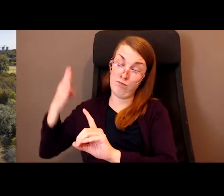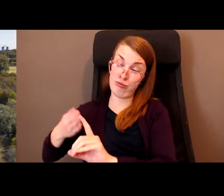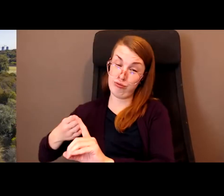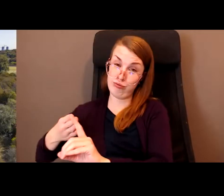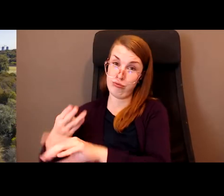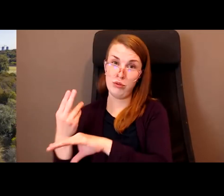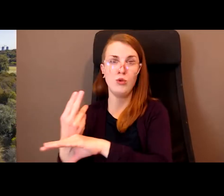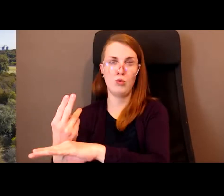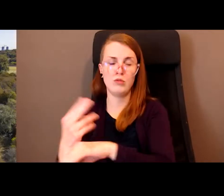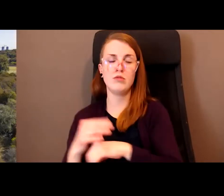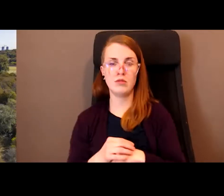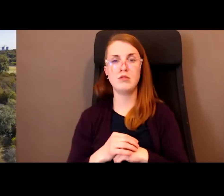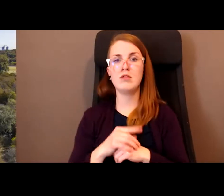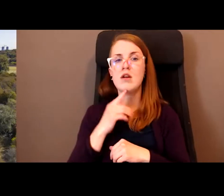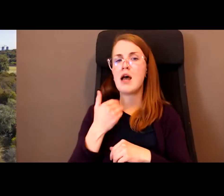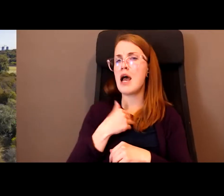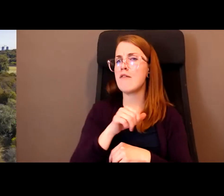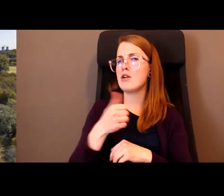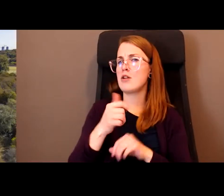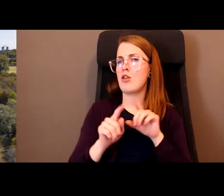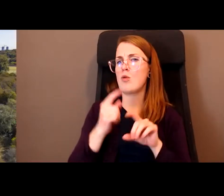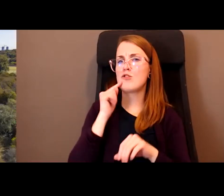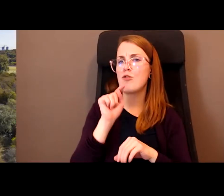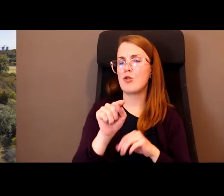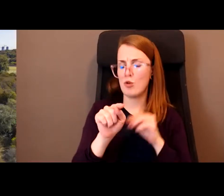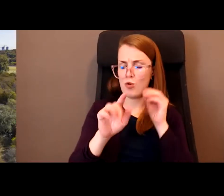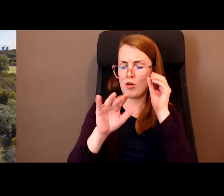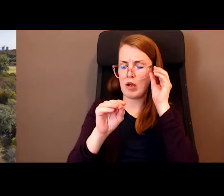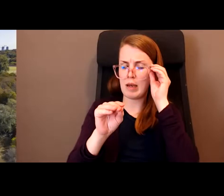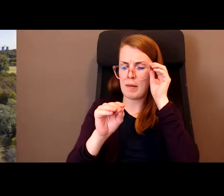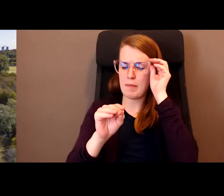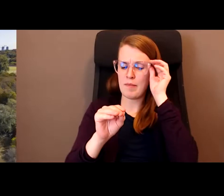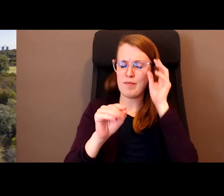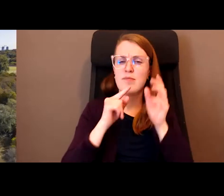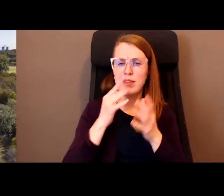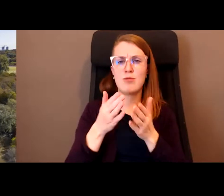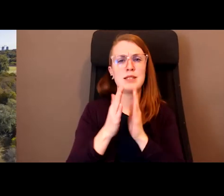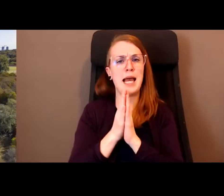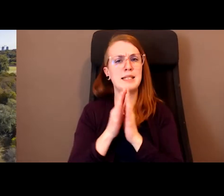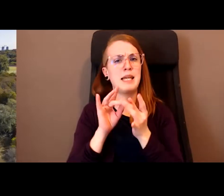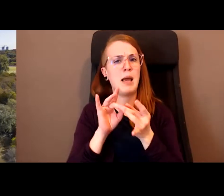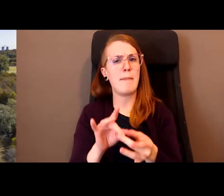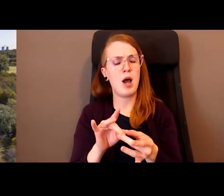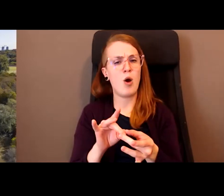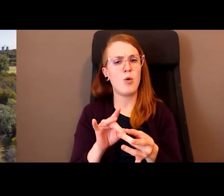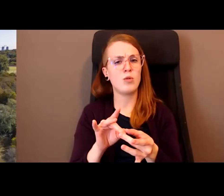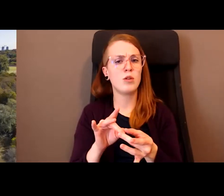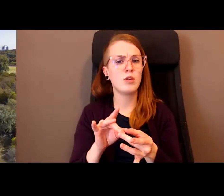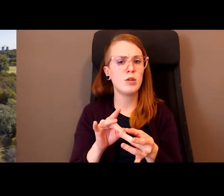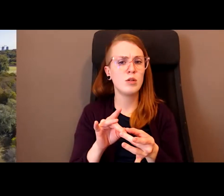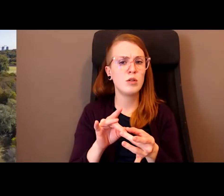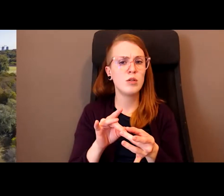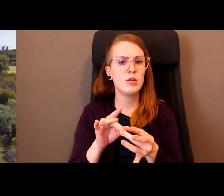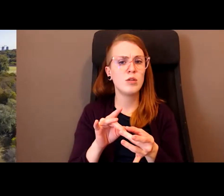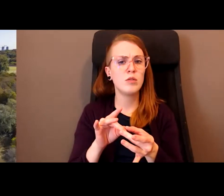Jonathan, I've got another one for you. And it was asking about the terms, just